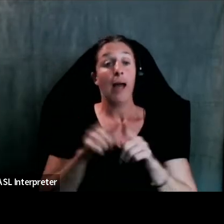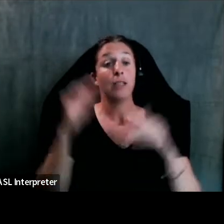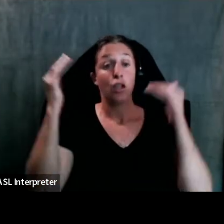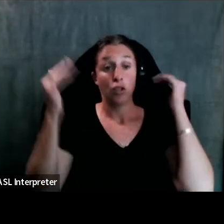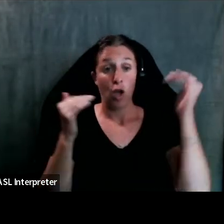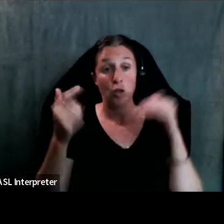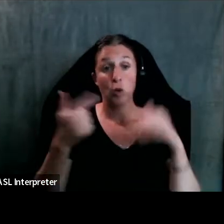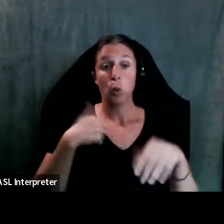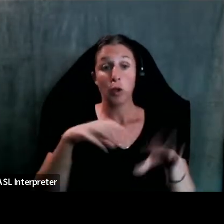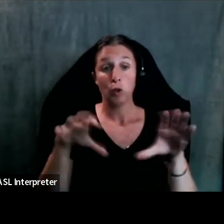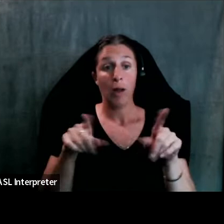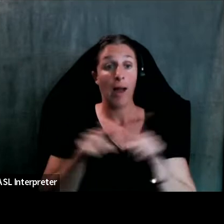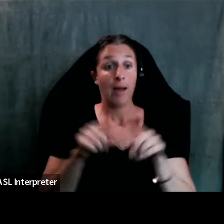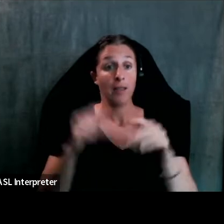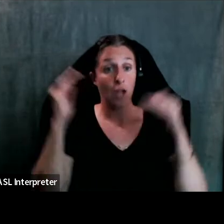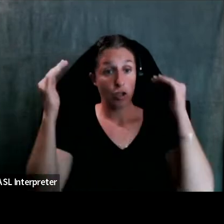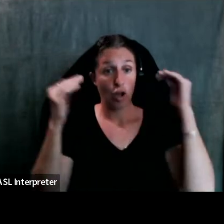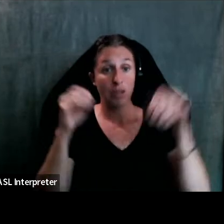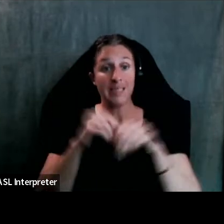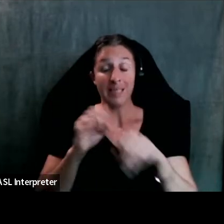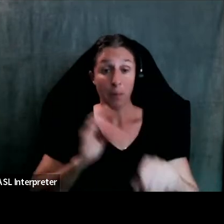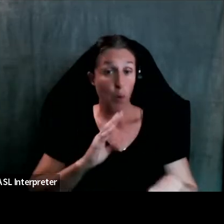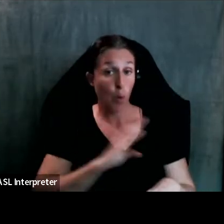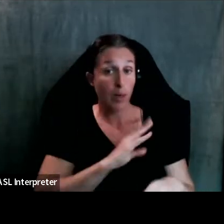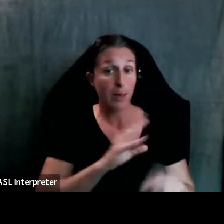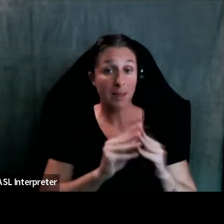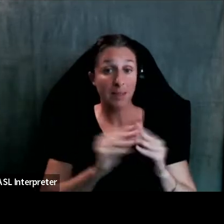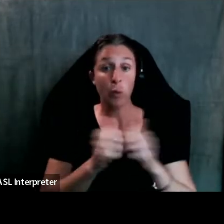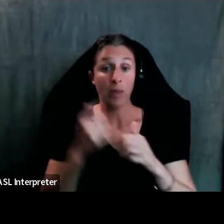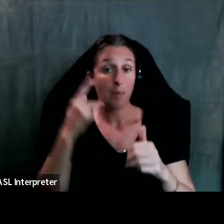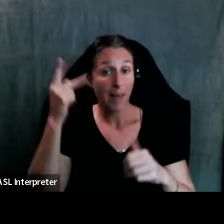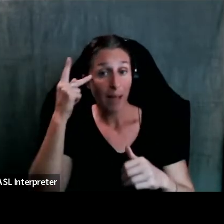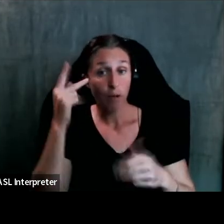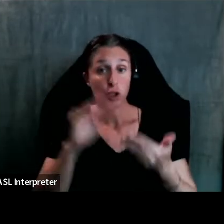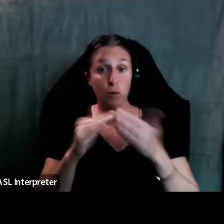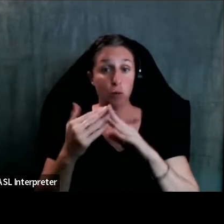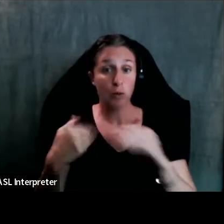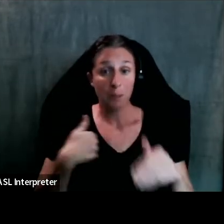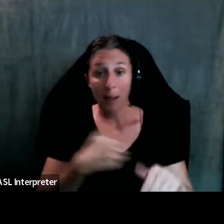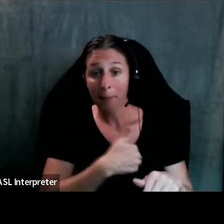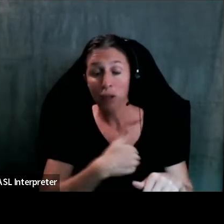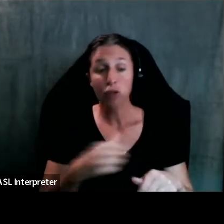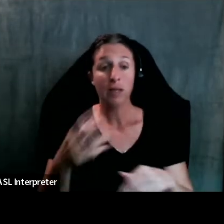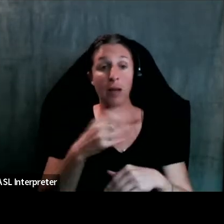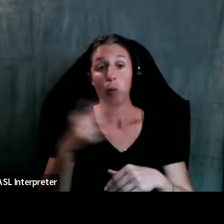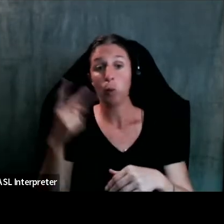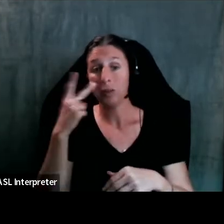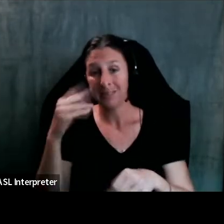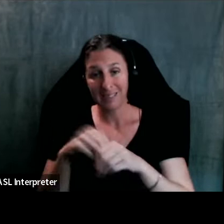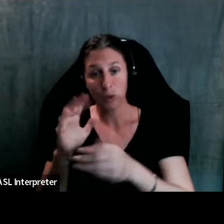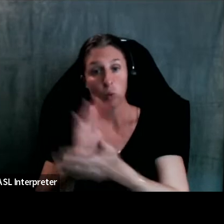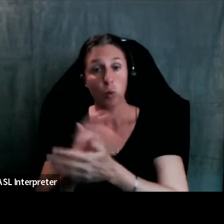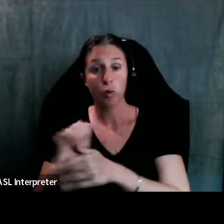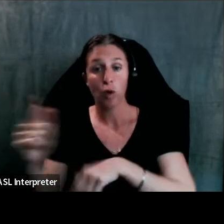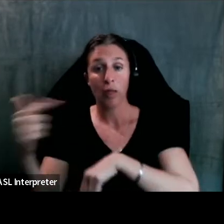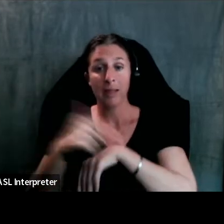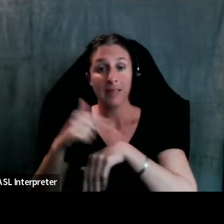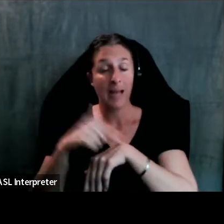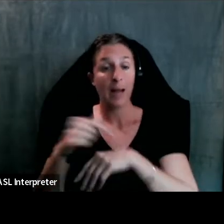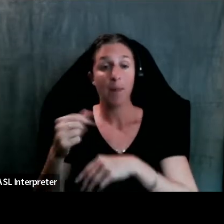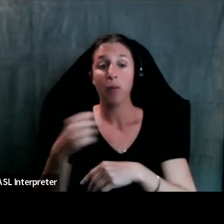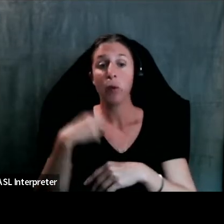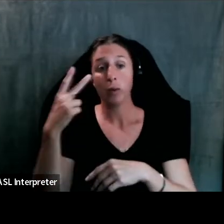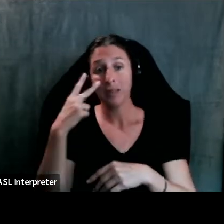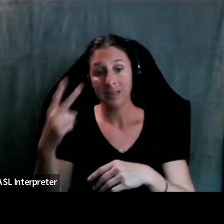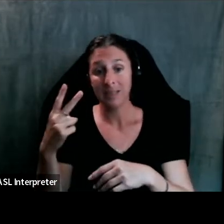we're doing it as adults in board meetings with parents and community members. And we're seeing it in schools all the time. And we're seeing it in the